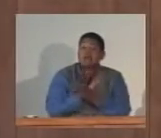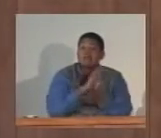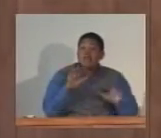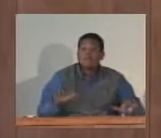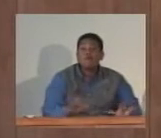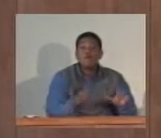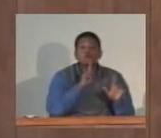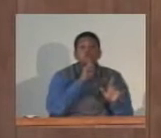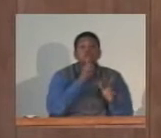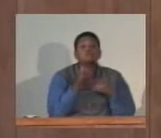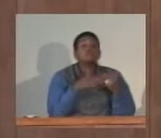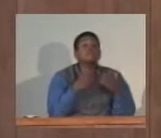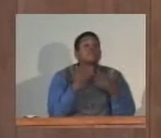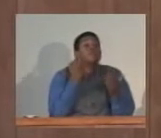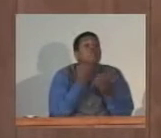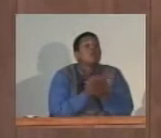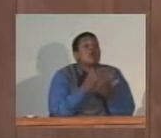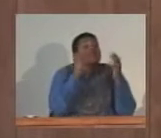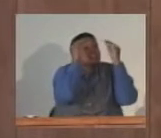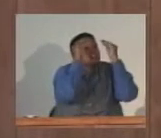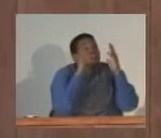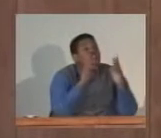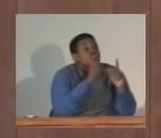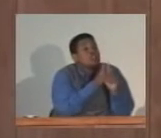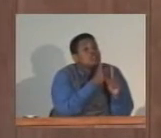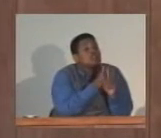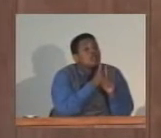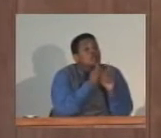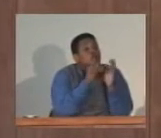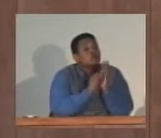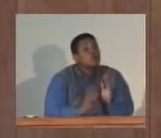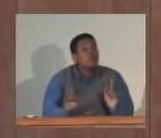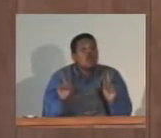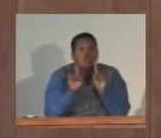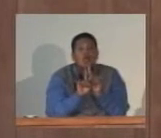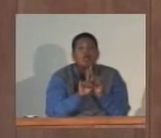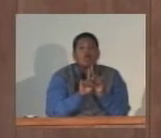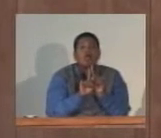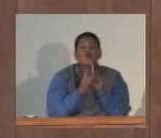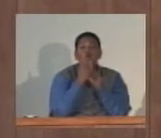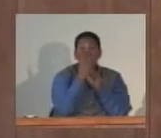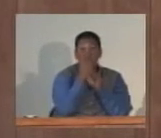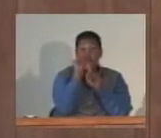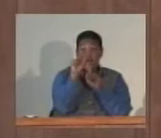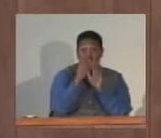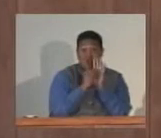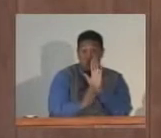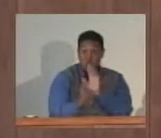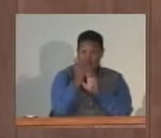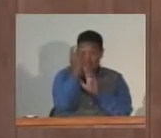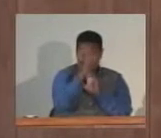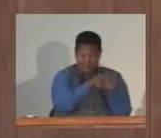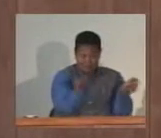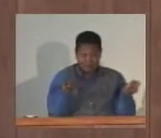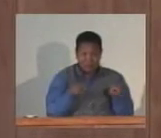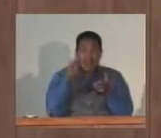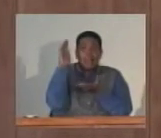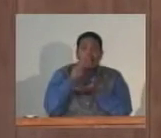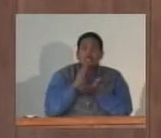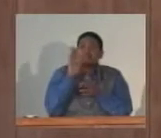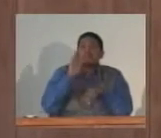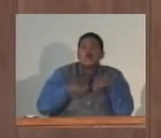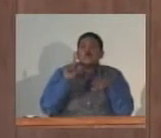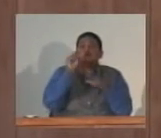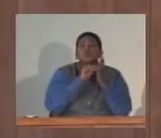is despite the fact that the teacher-pupil ratio is less than 1 in 20 in most of the schools, and in some,